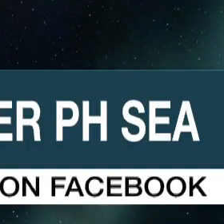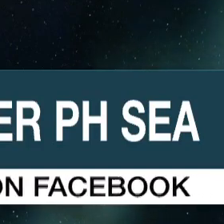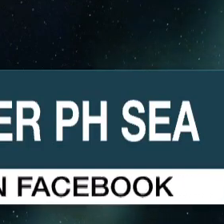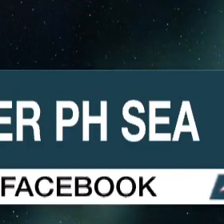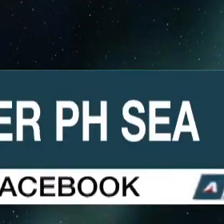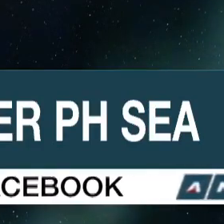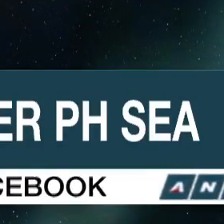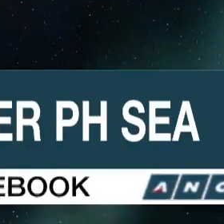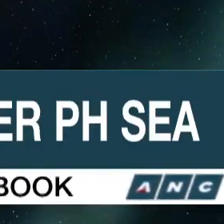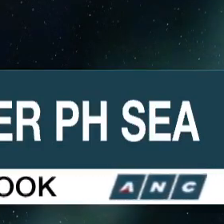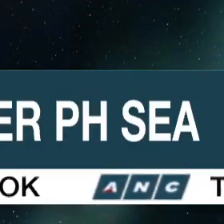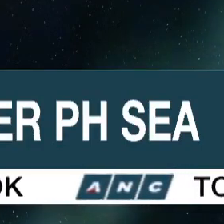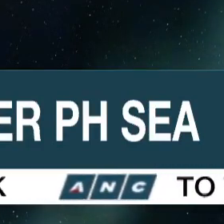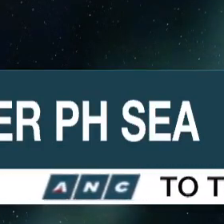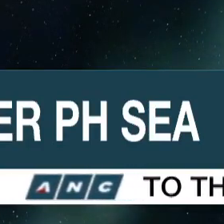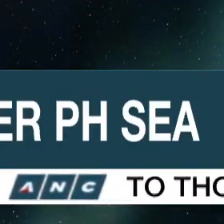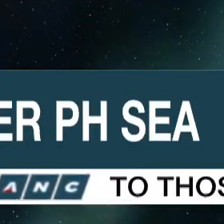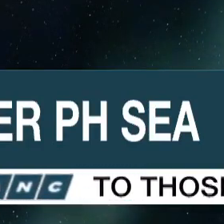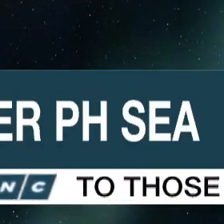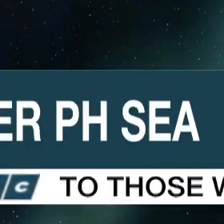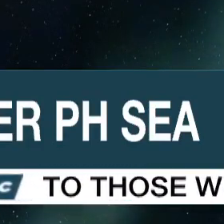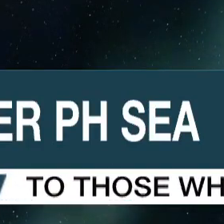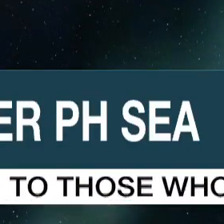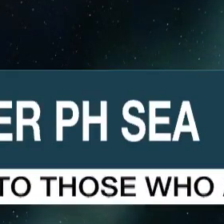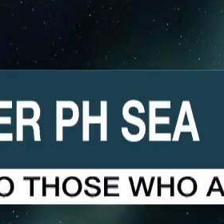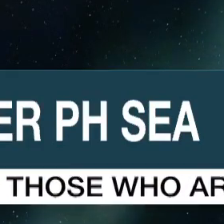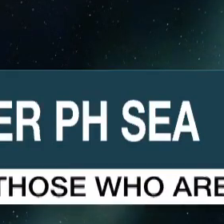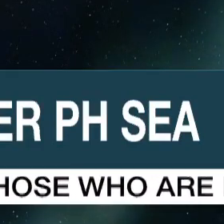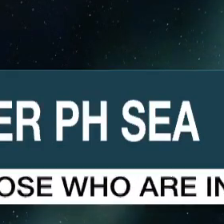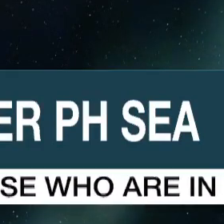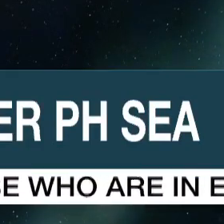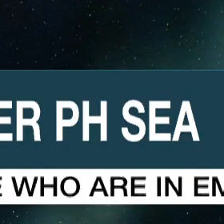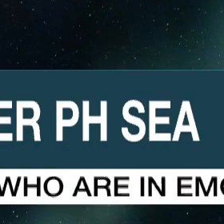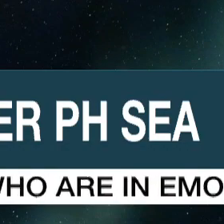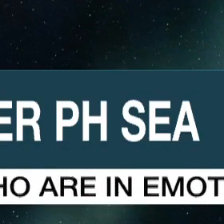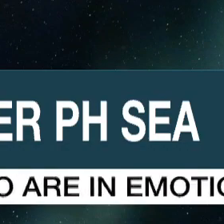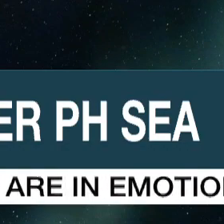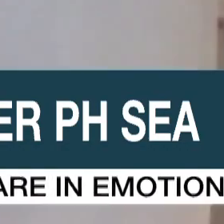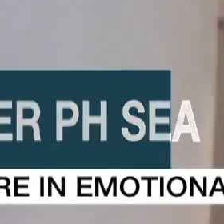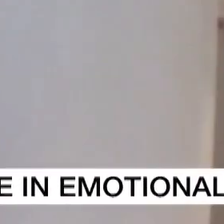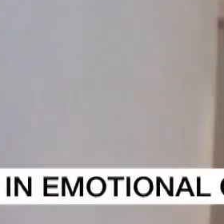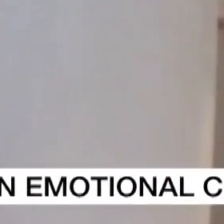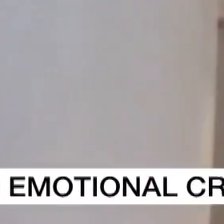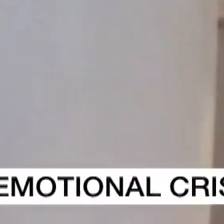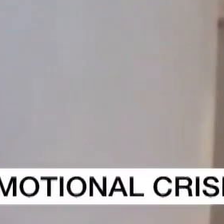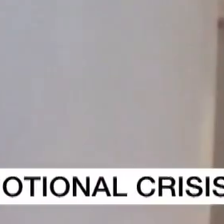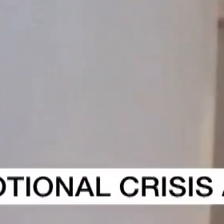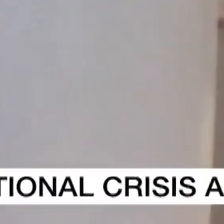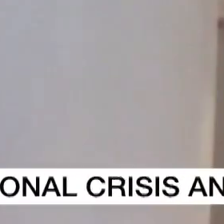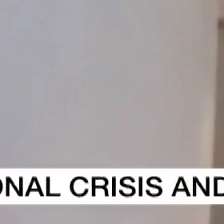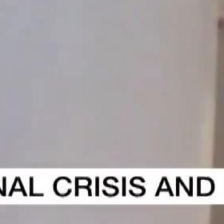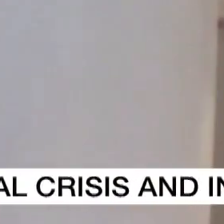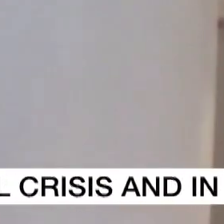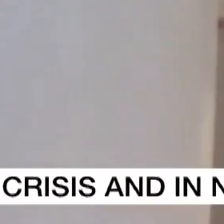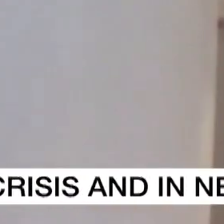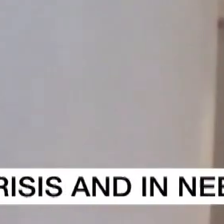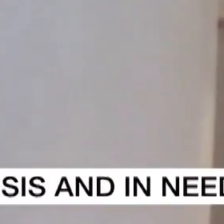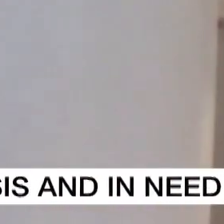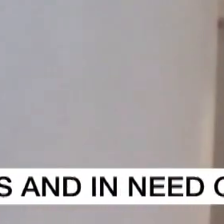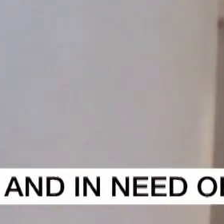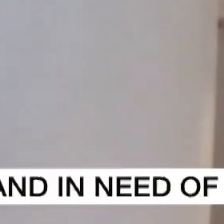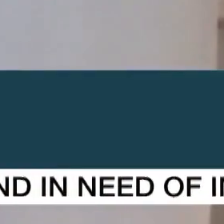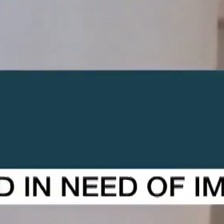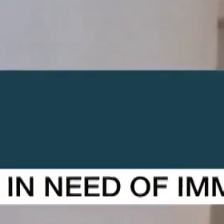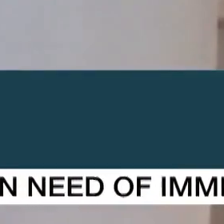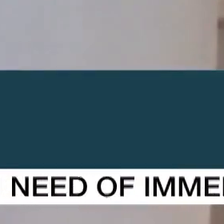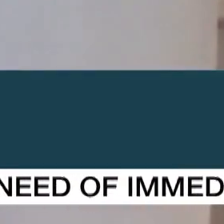Thursday, while the enhanced Habagat will affect the western section of Luzon until Friday. And here in Metro Manila, it is now gloomy and scattered rains